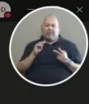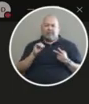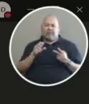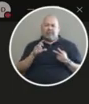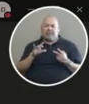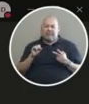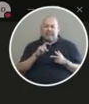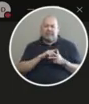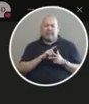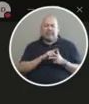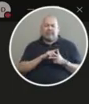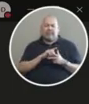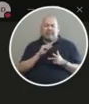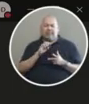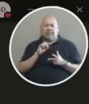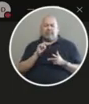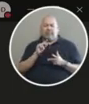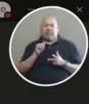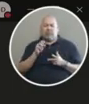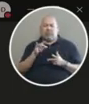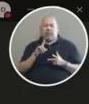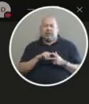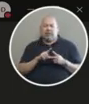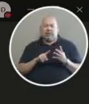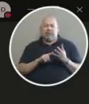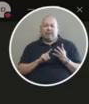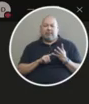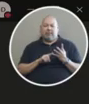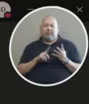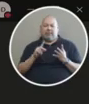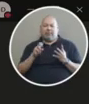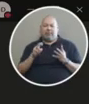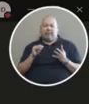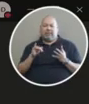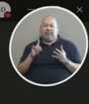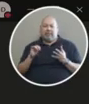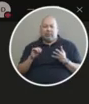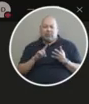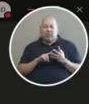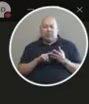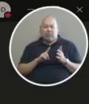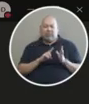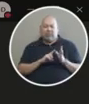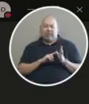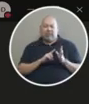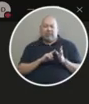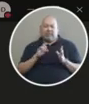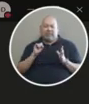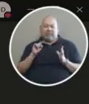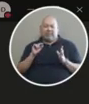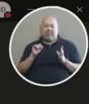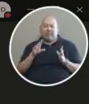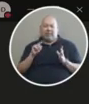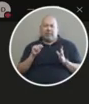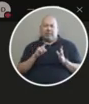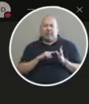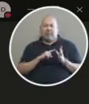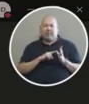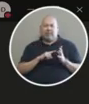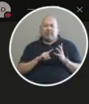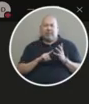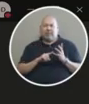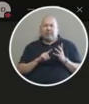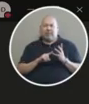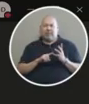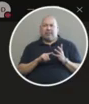Macias, Ms. Samantha Montoya, Mr. James Peinado, Ms. Kathleen Stout,